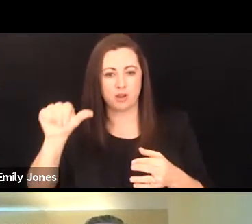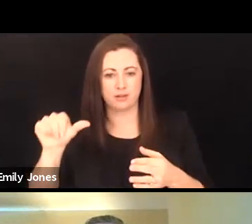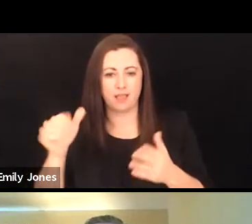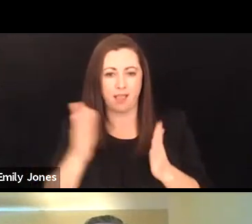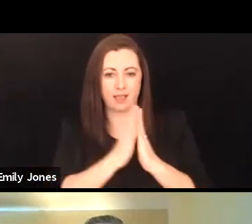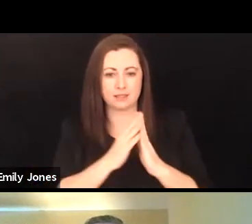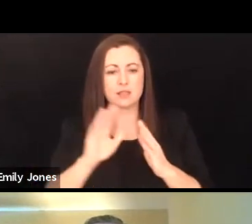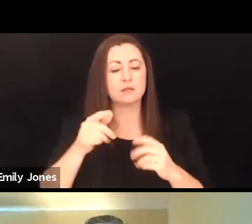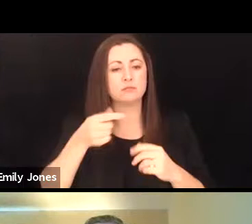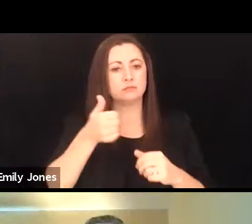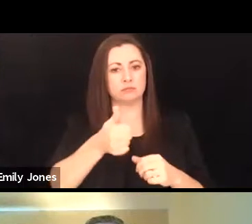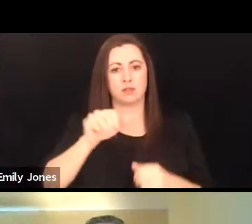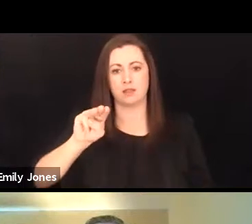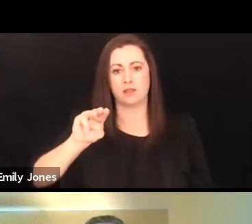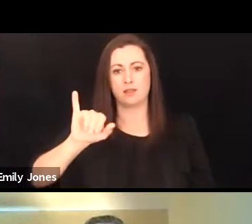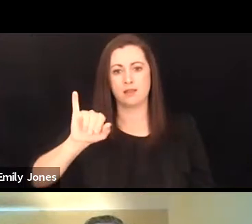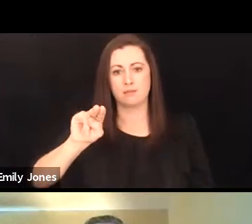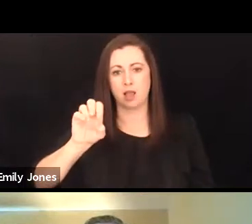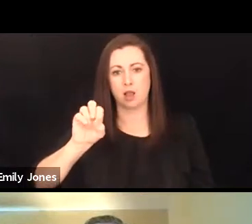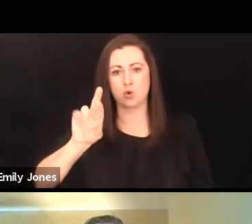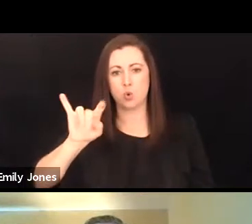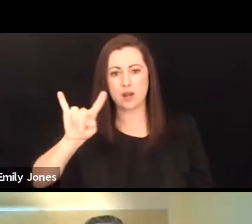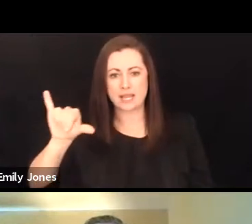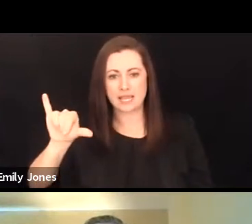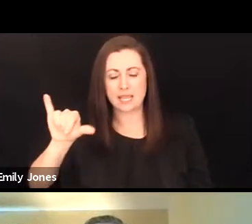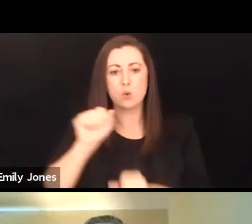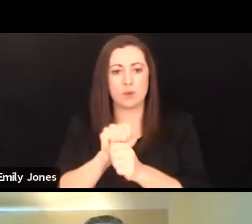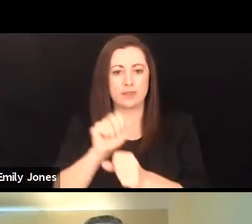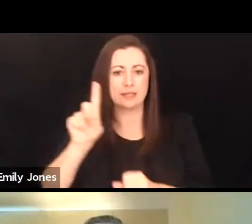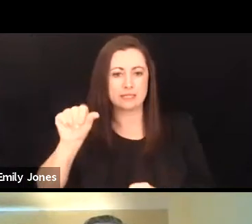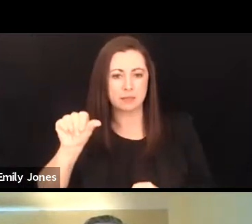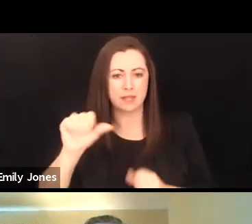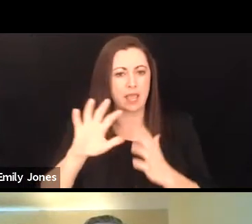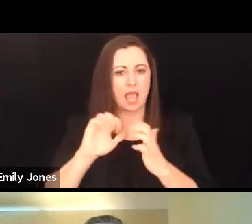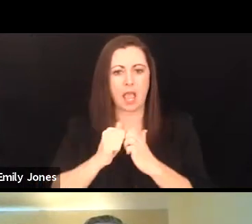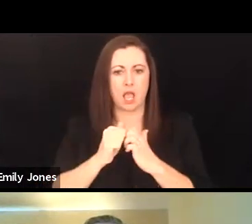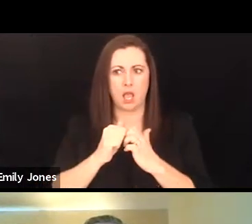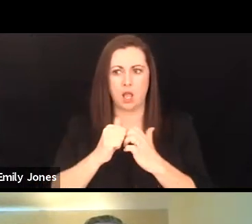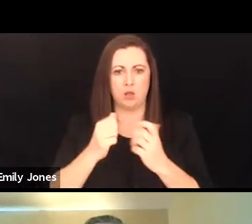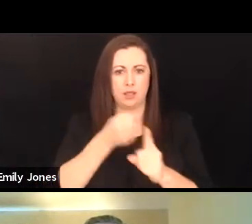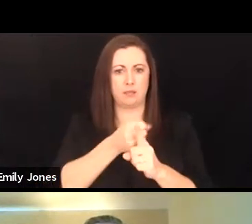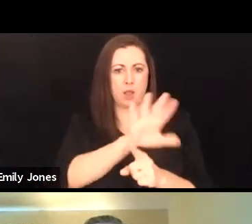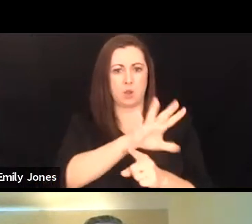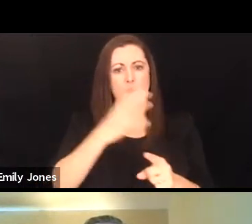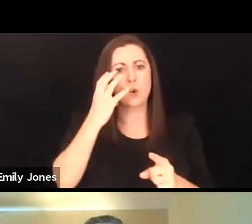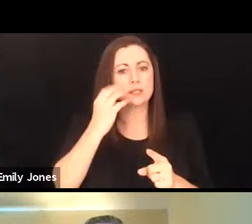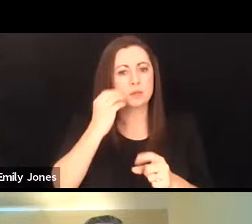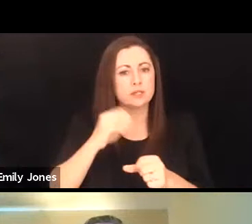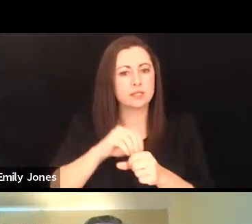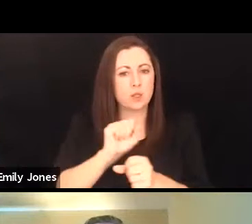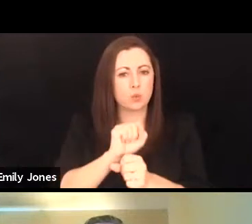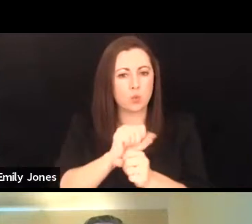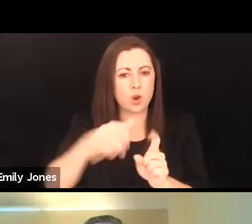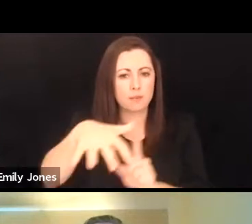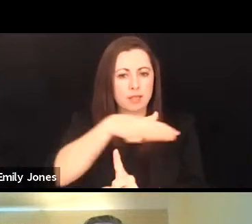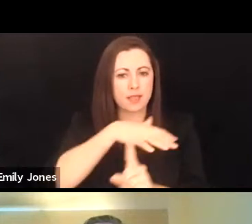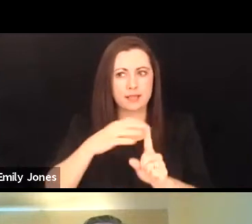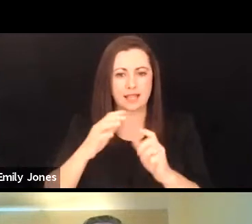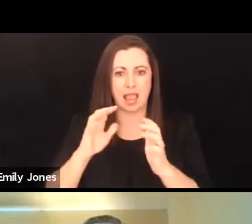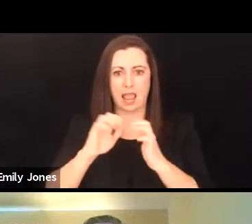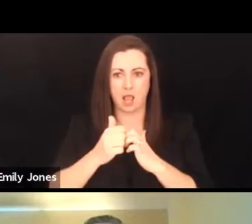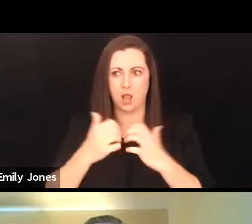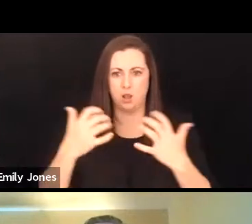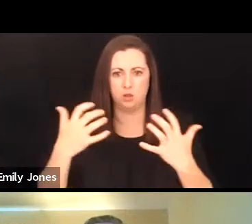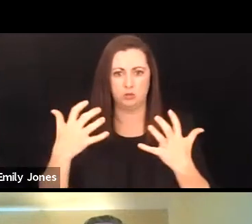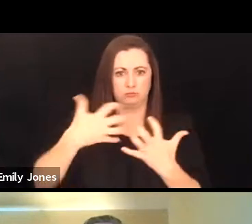a disability impacted your work experience as far as the intersectionality of it all? So maybe if you can describe a little bit of maybe the stigma